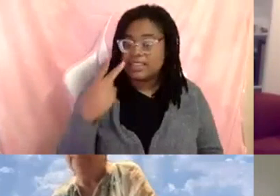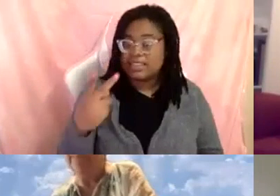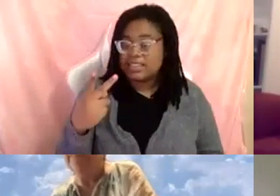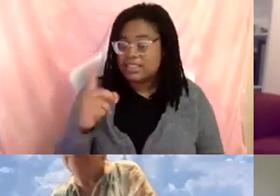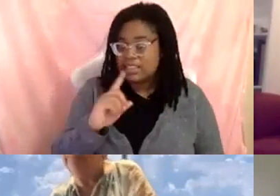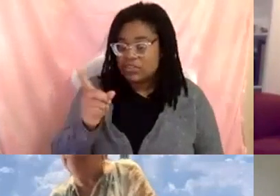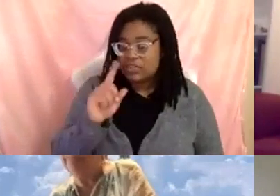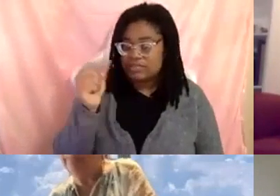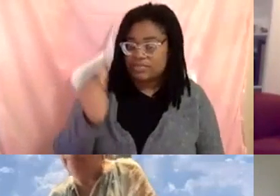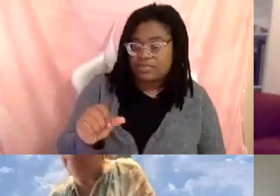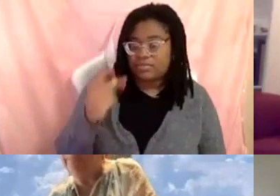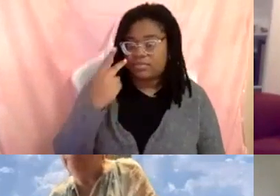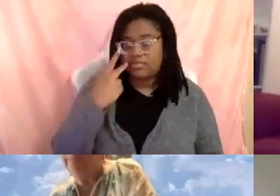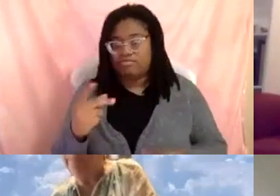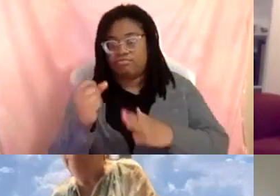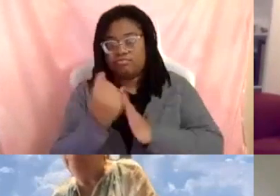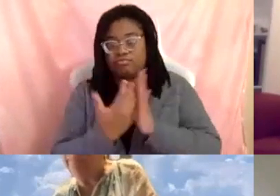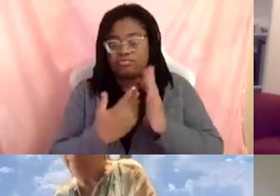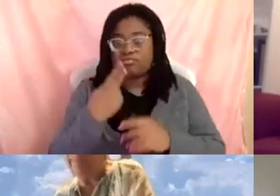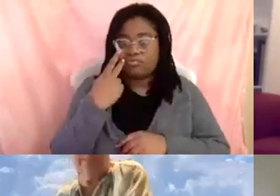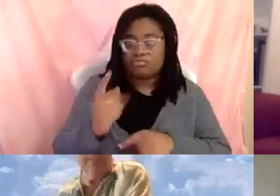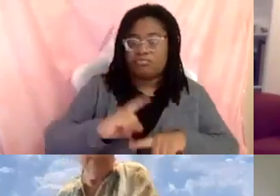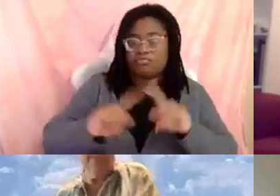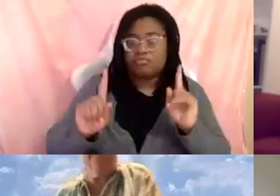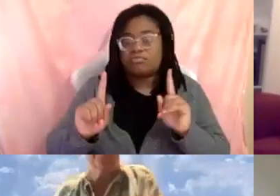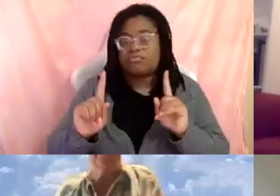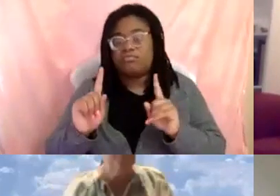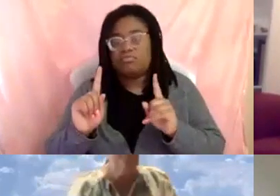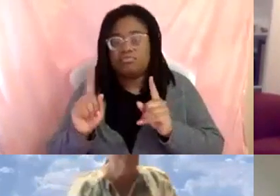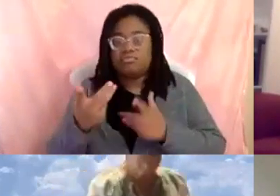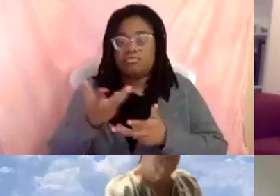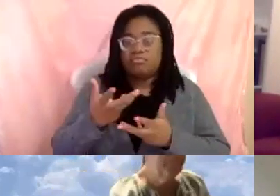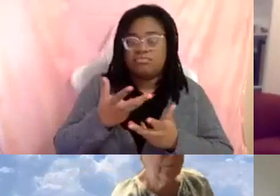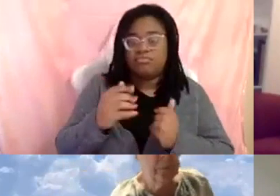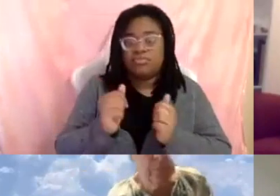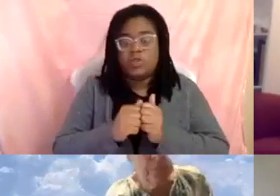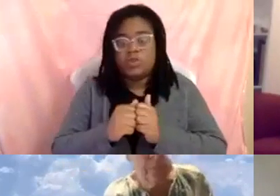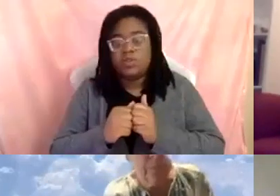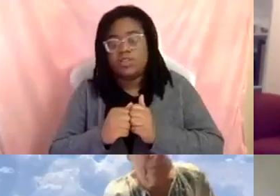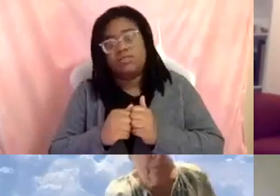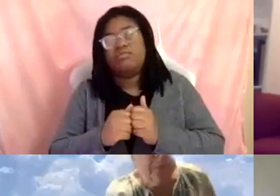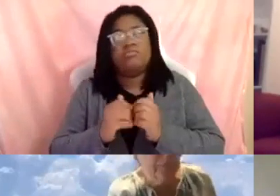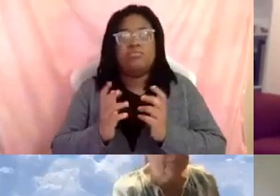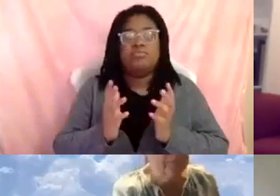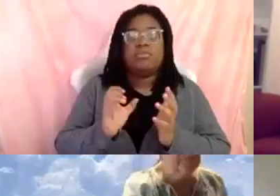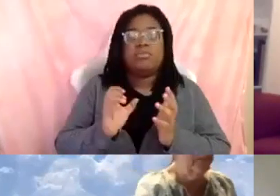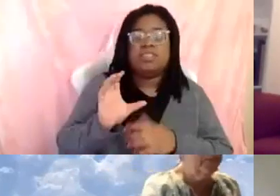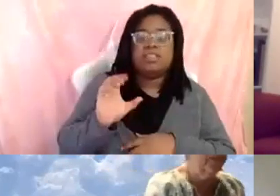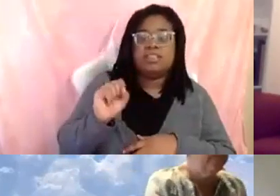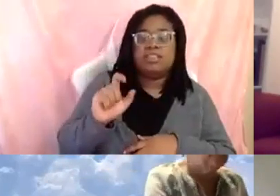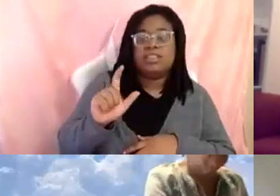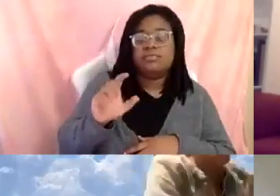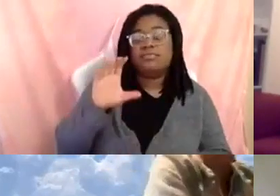figures, I see scenes, I see an interaction between scale and the